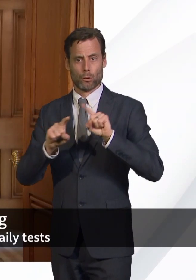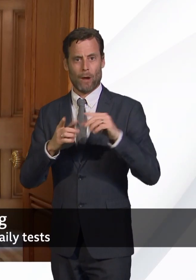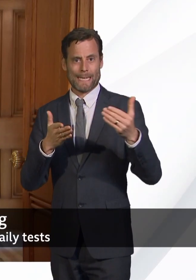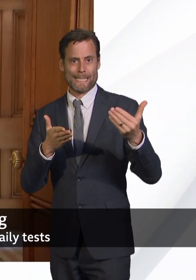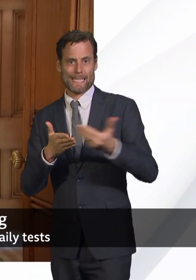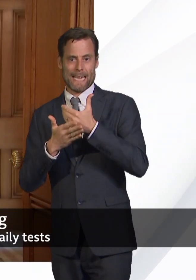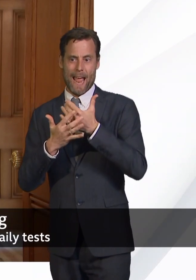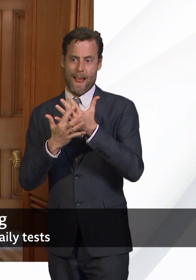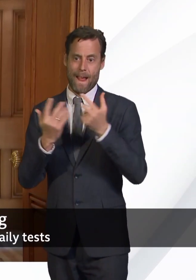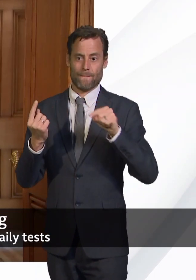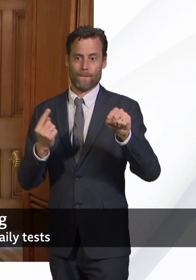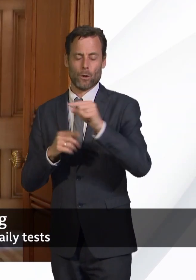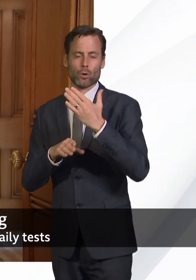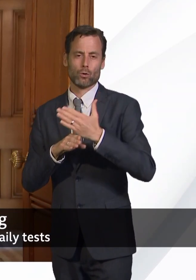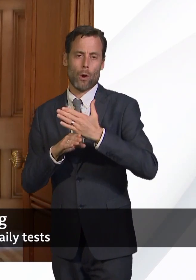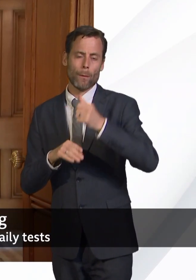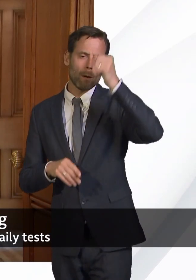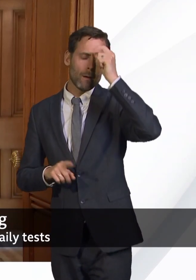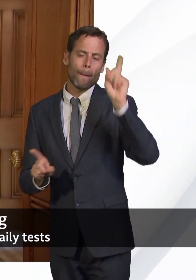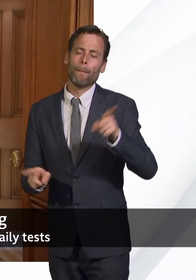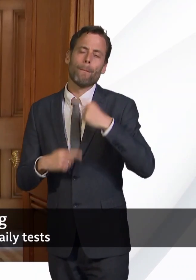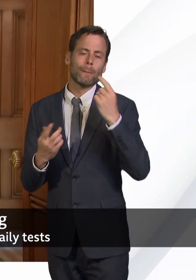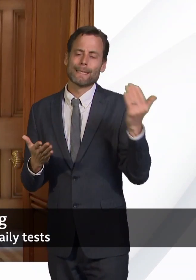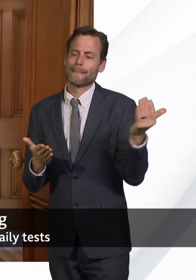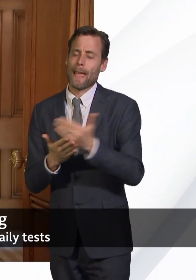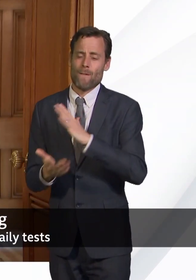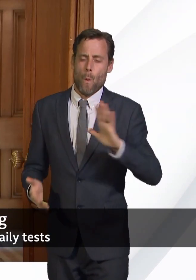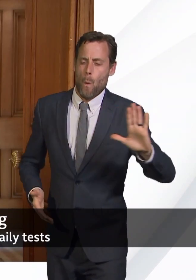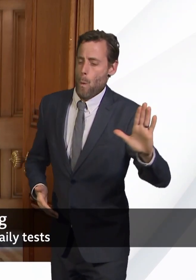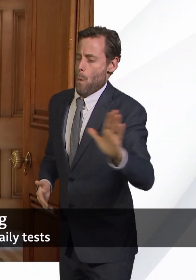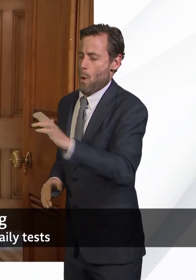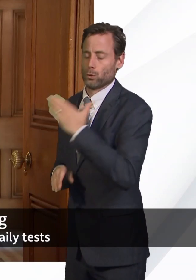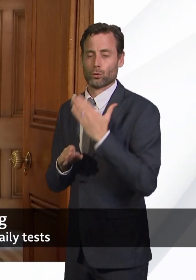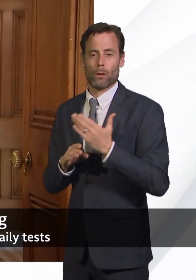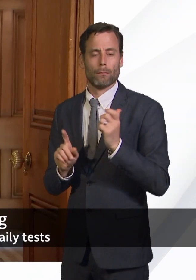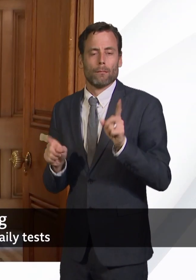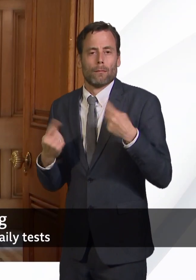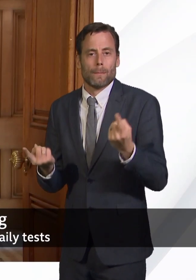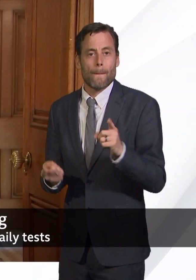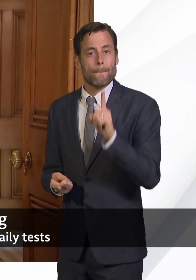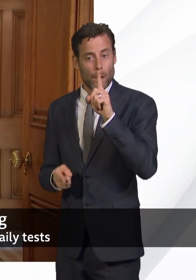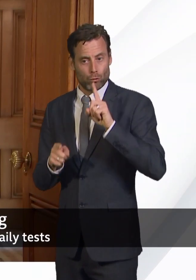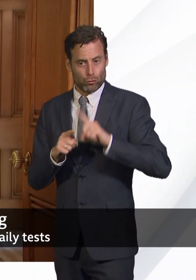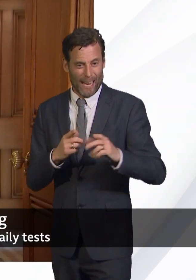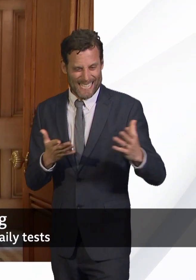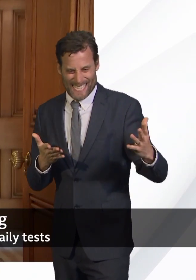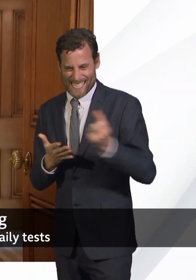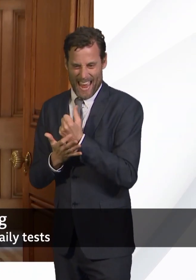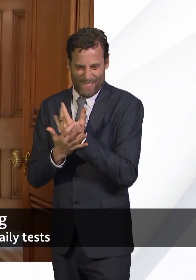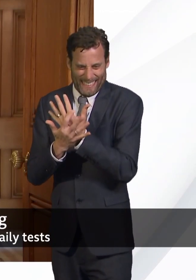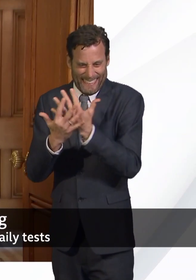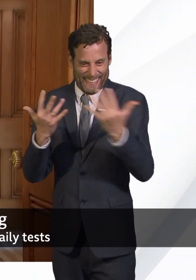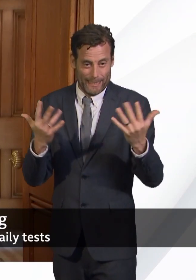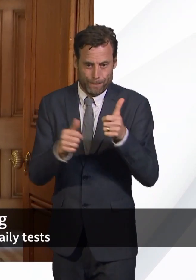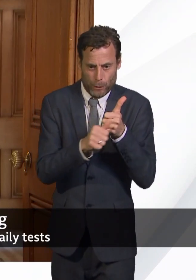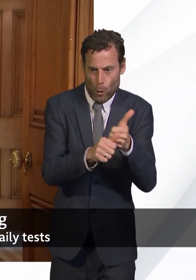protect everyone and everyone's business, but we'll do as much as we can, and we'll stand behind as many people and businesses as it's possible